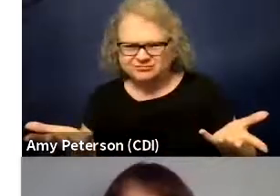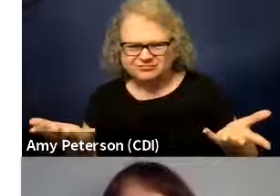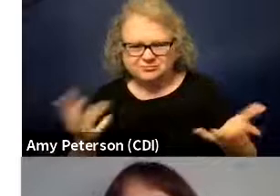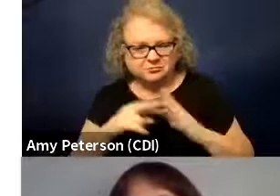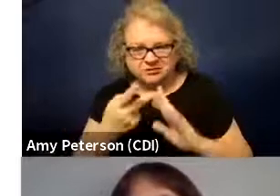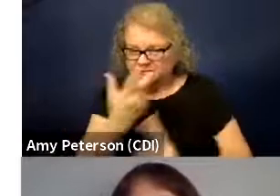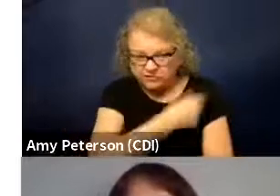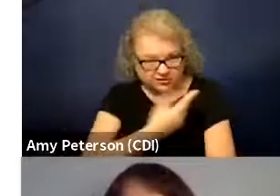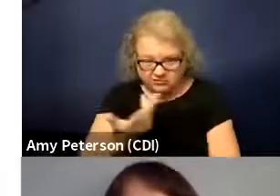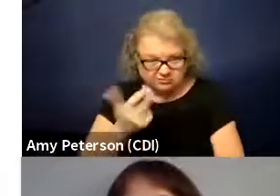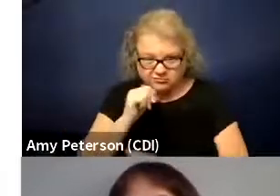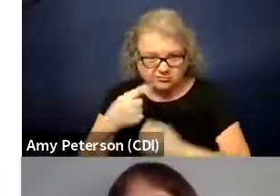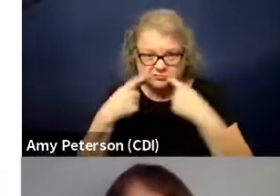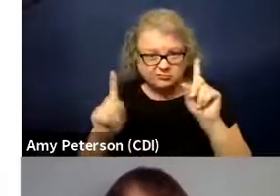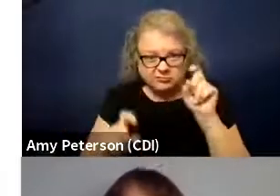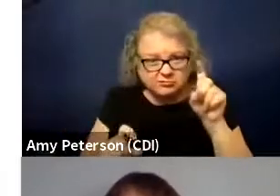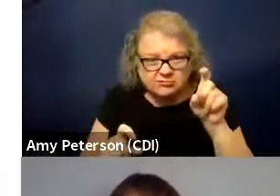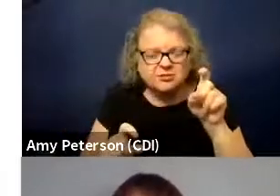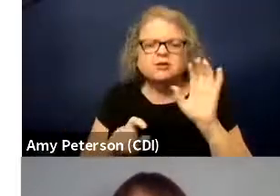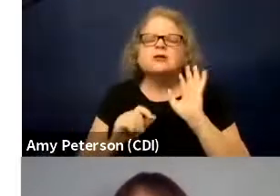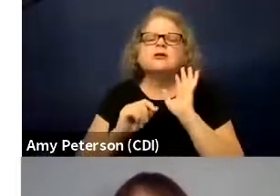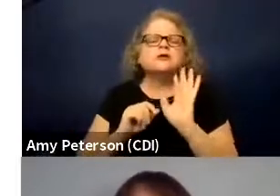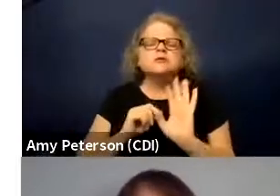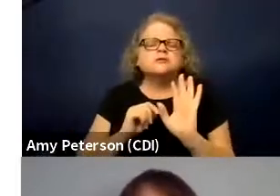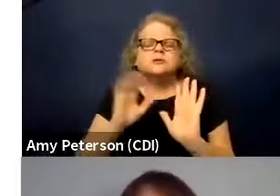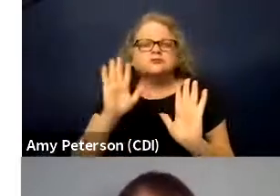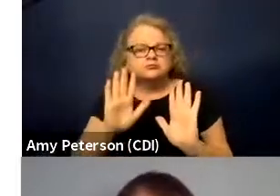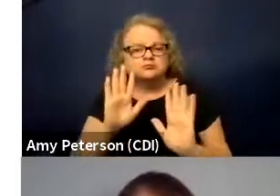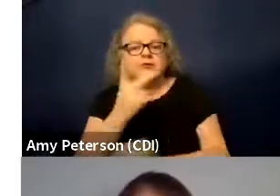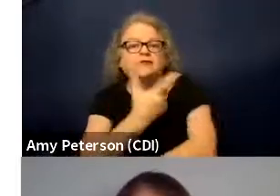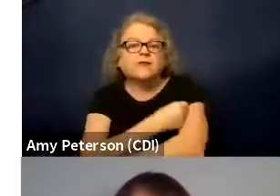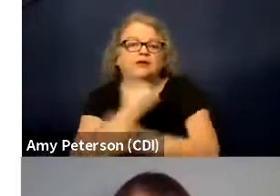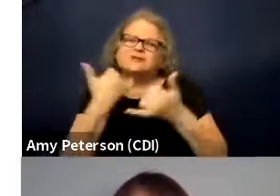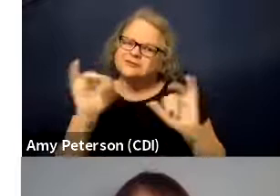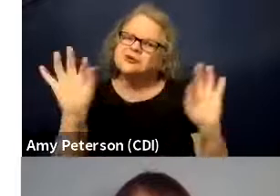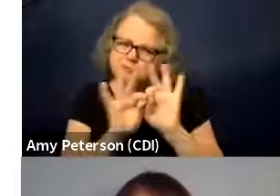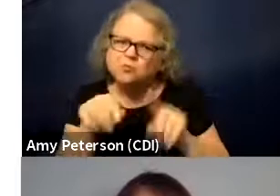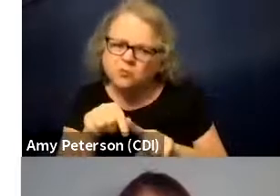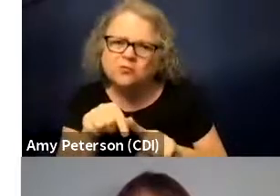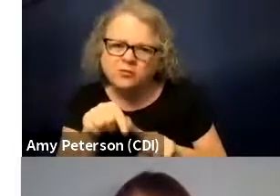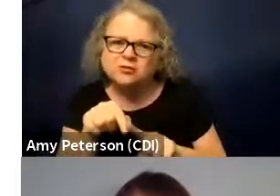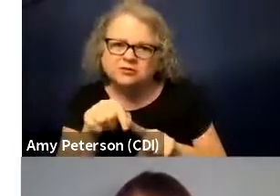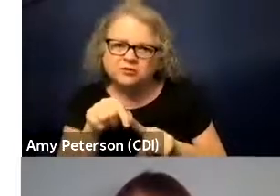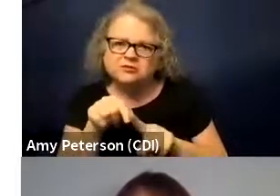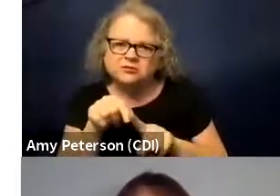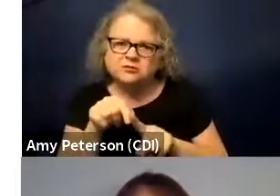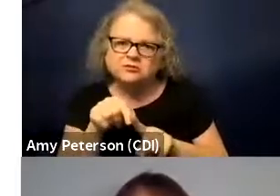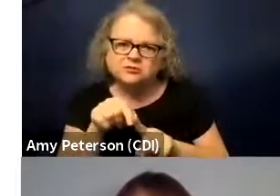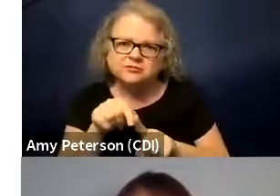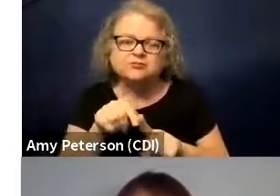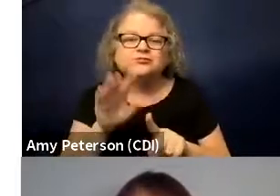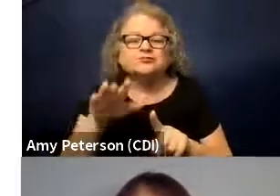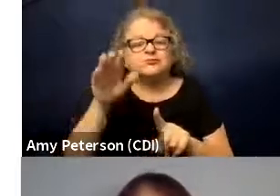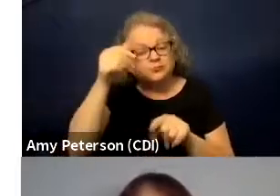I said you can still get the virus. You're not in a magic bubble where the virus just